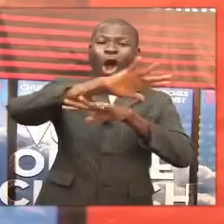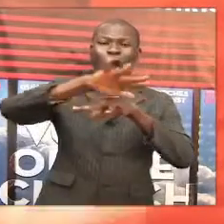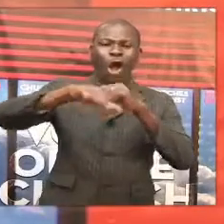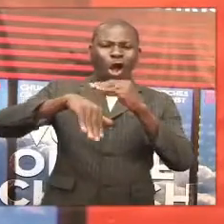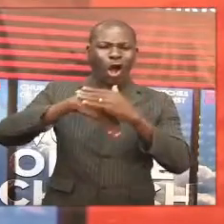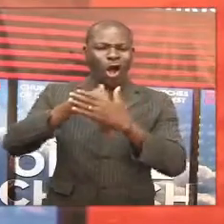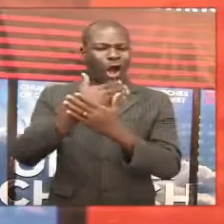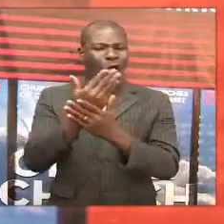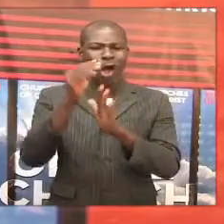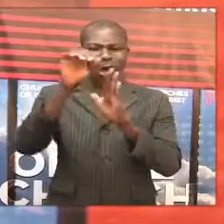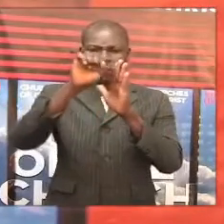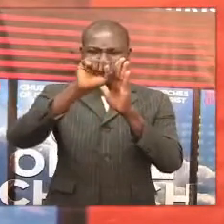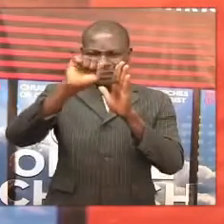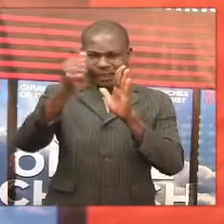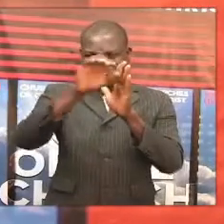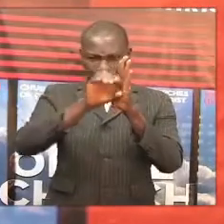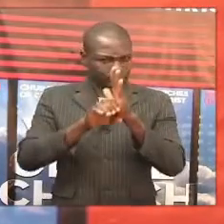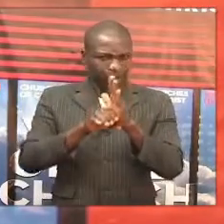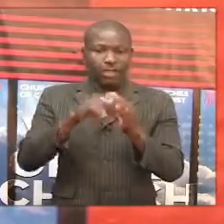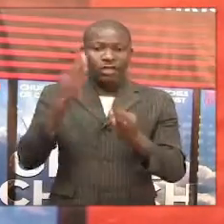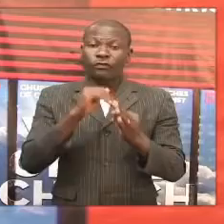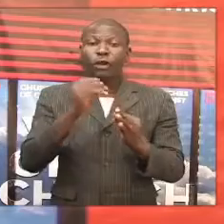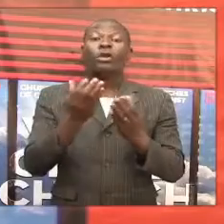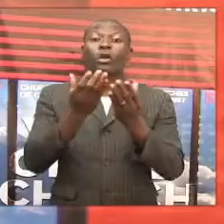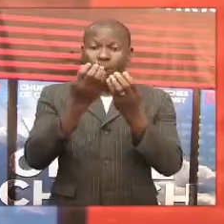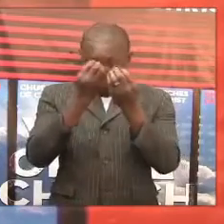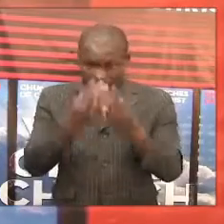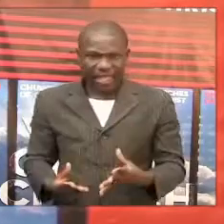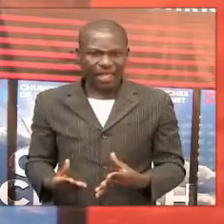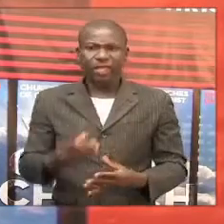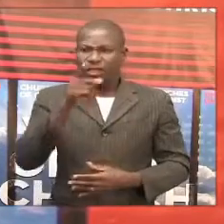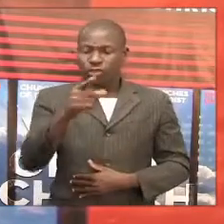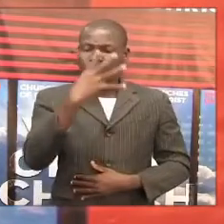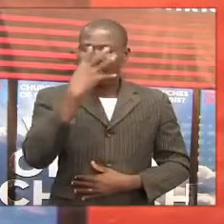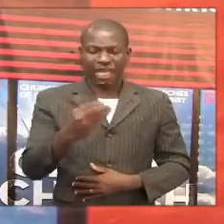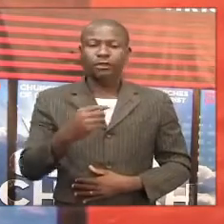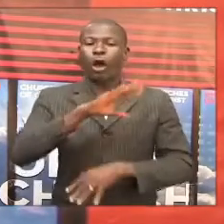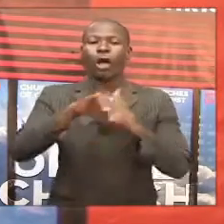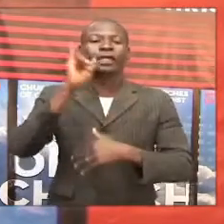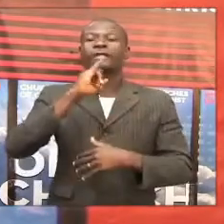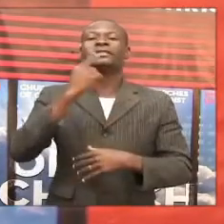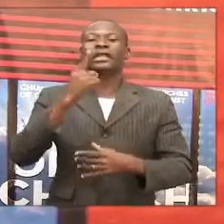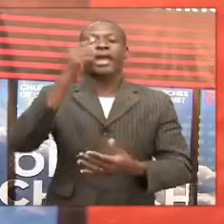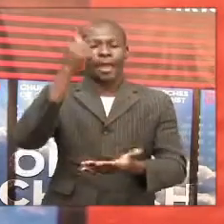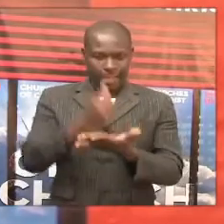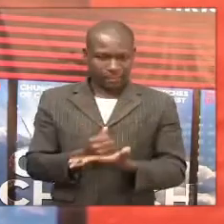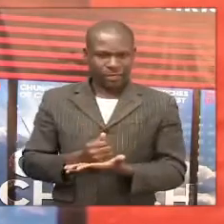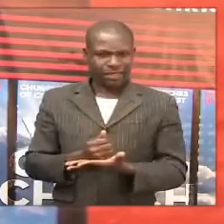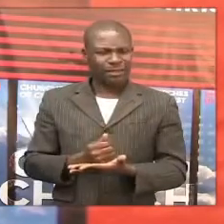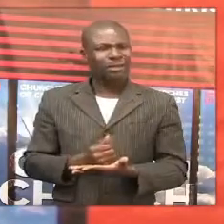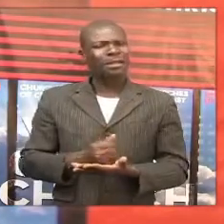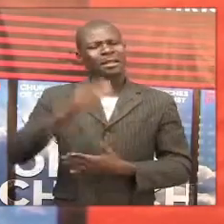yina swa. Obia want me ni mranin yina swa. And no man kao. Israel for say amen. Se o ni pan su